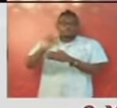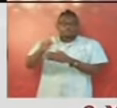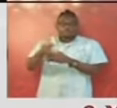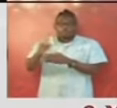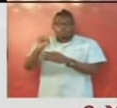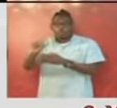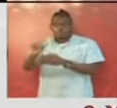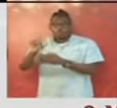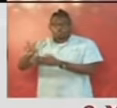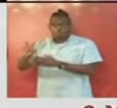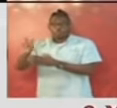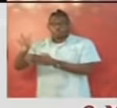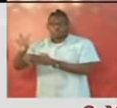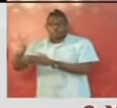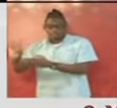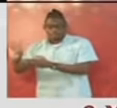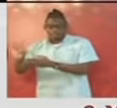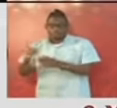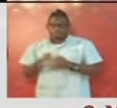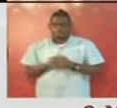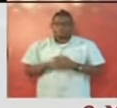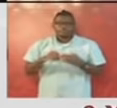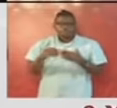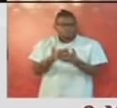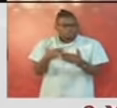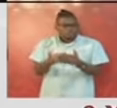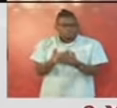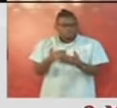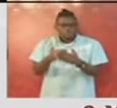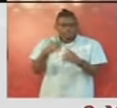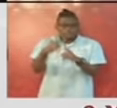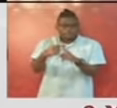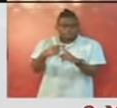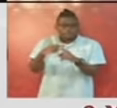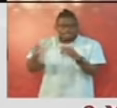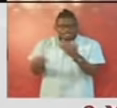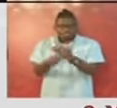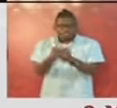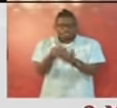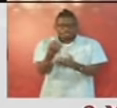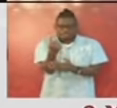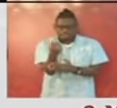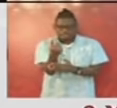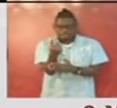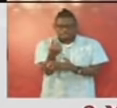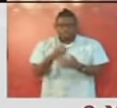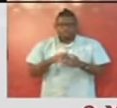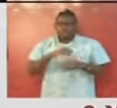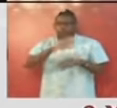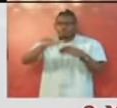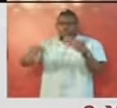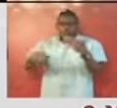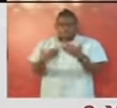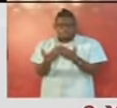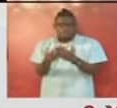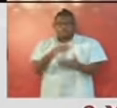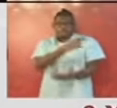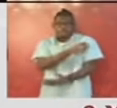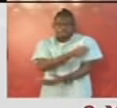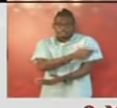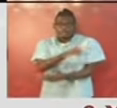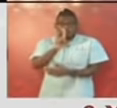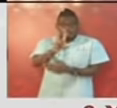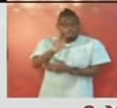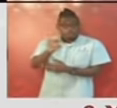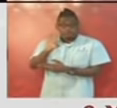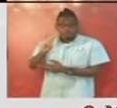5,127. New cases reported in the last 24 hours, 11. Total hospital patients, 104.